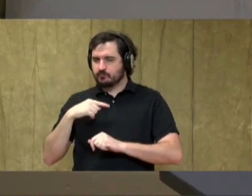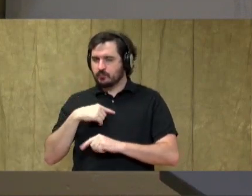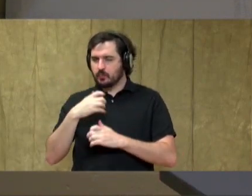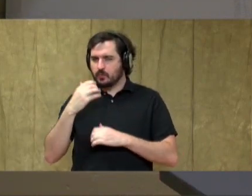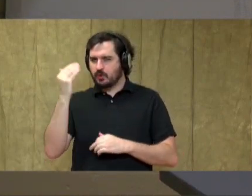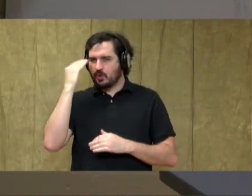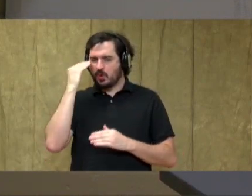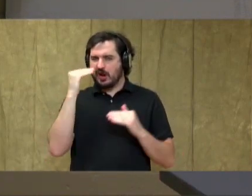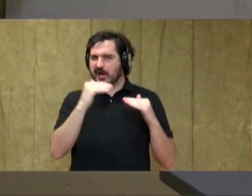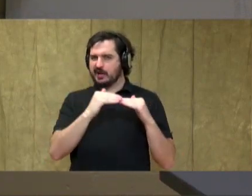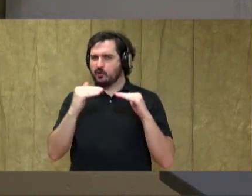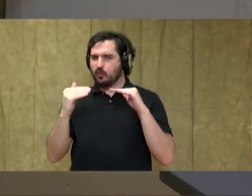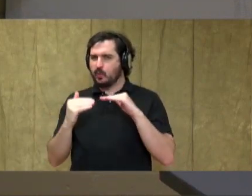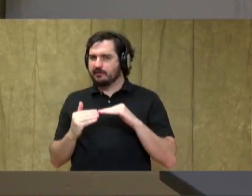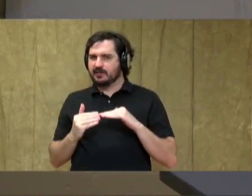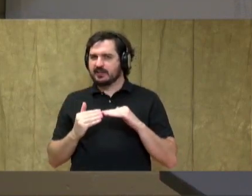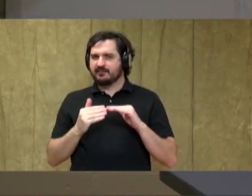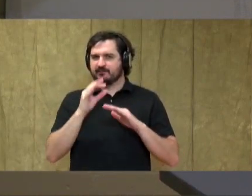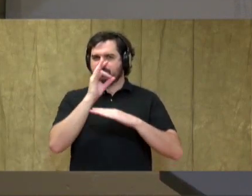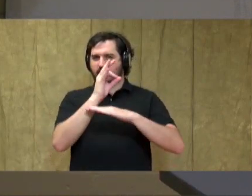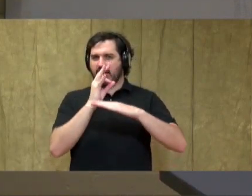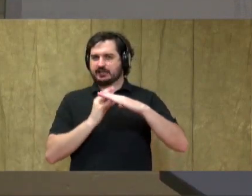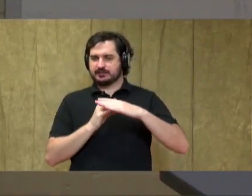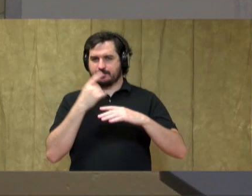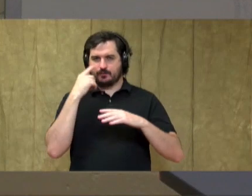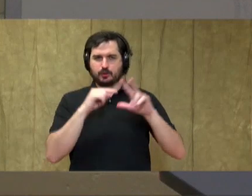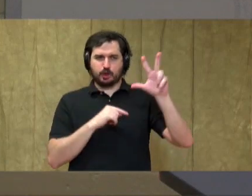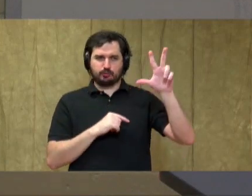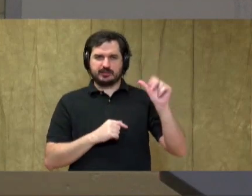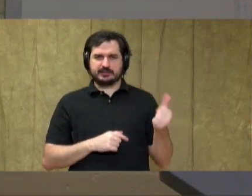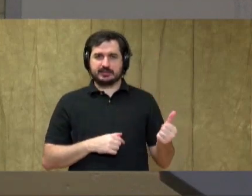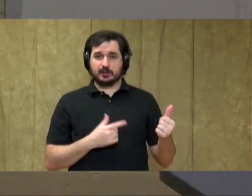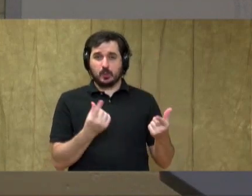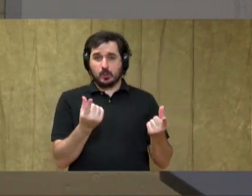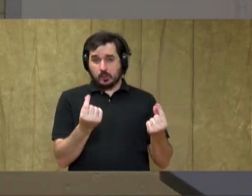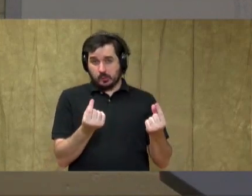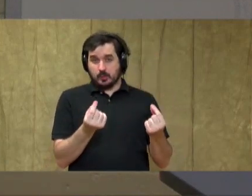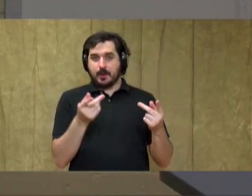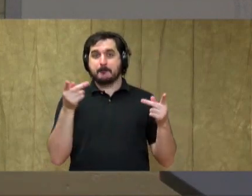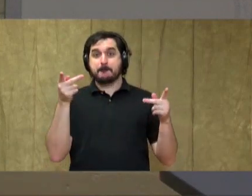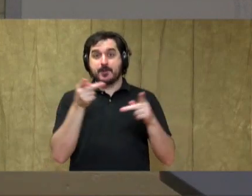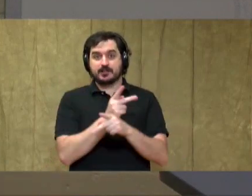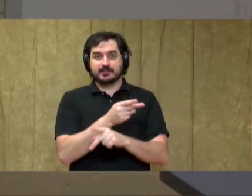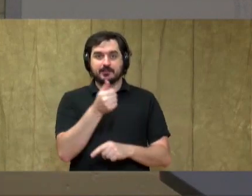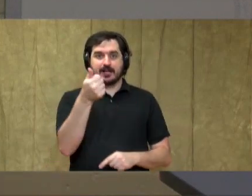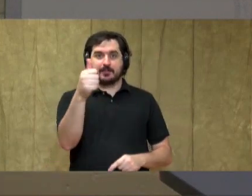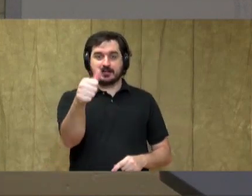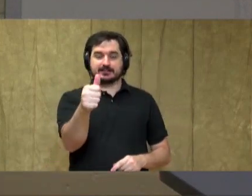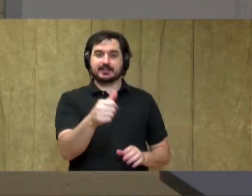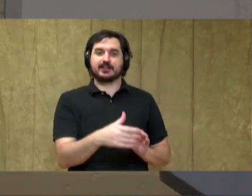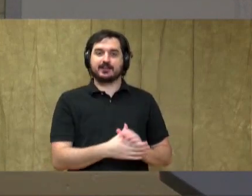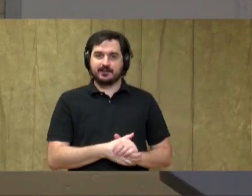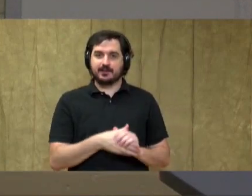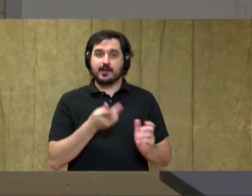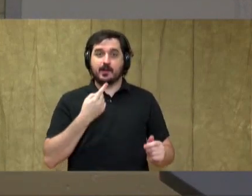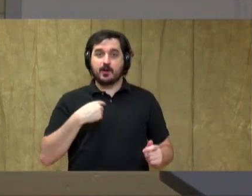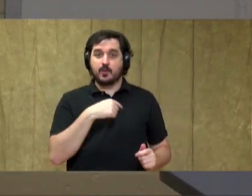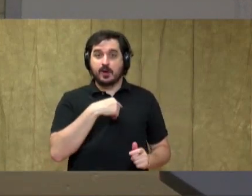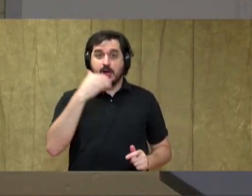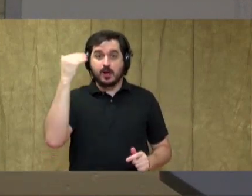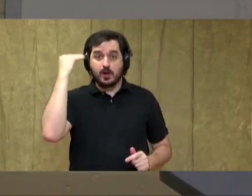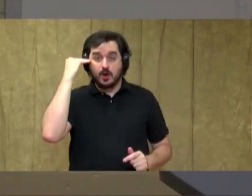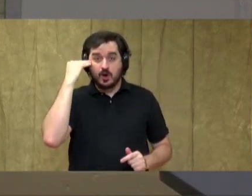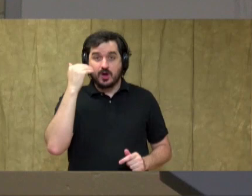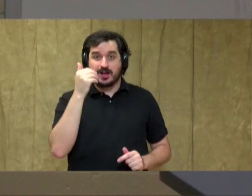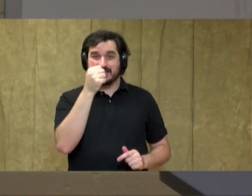could multiply by 10 because we know, we multiply by 10 because we know that 10